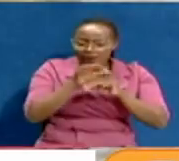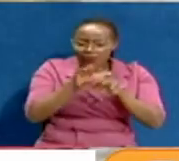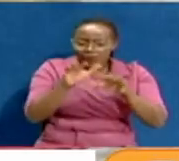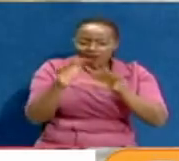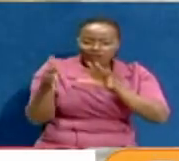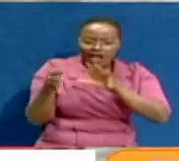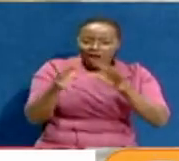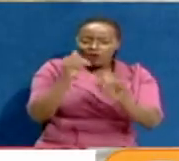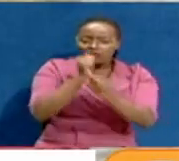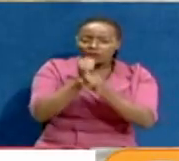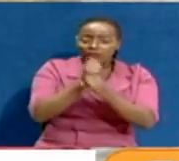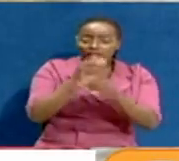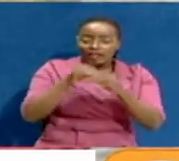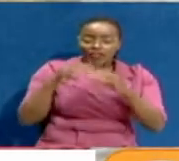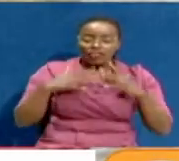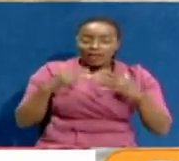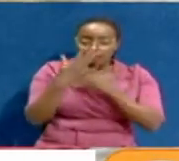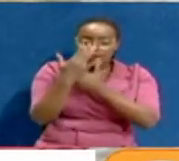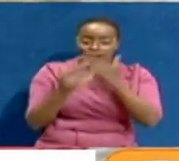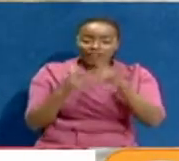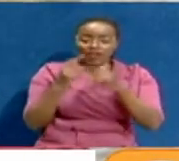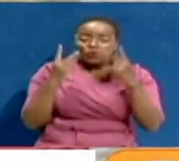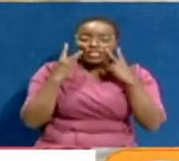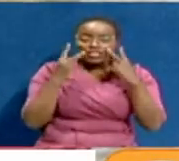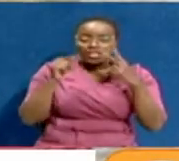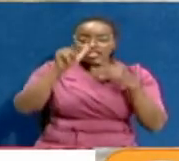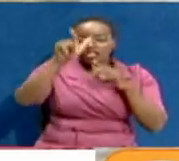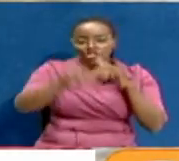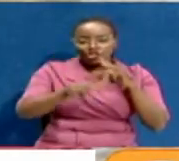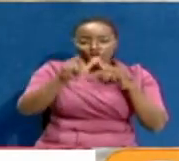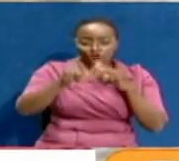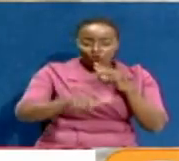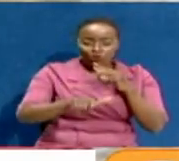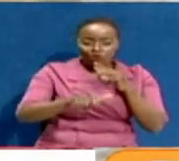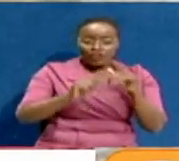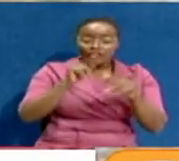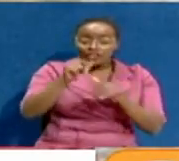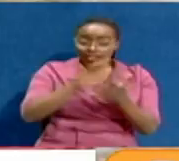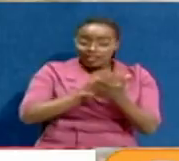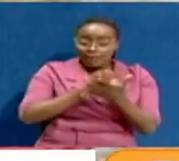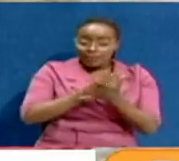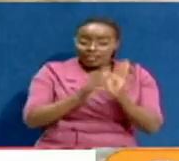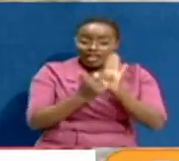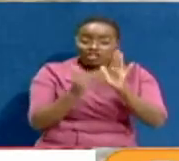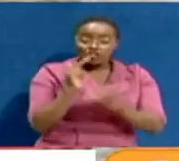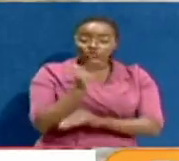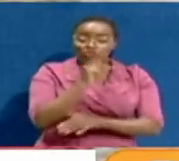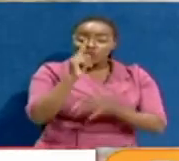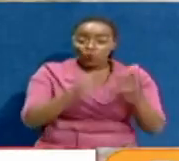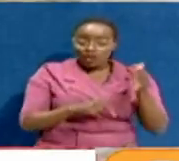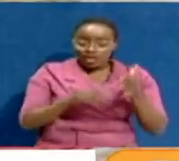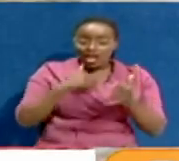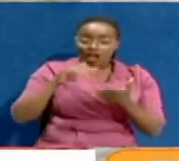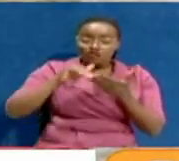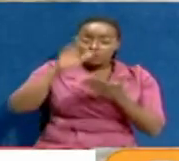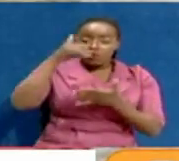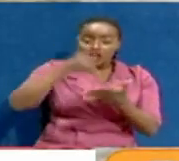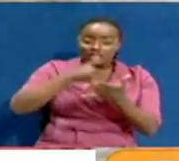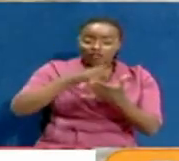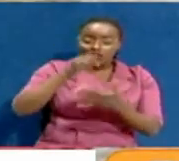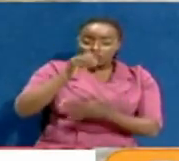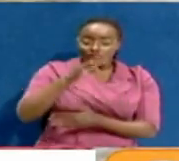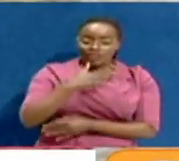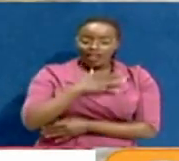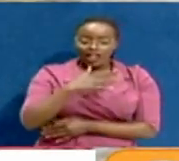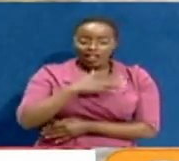is being carried in the blood, then we see that that is low. And that basically shows us that there's more involvement of the